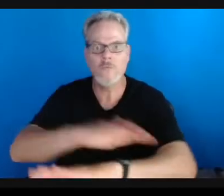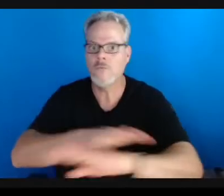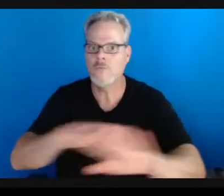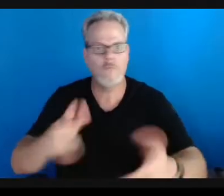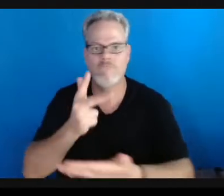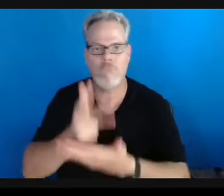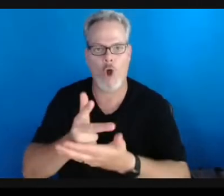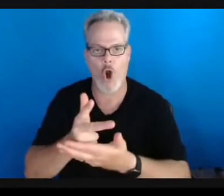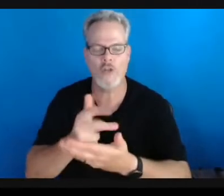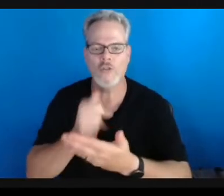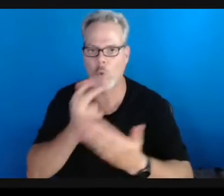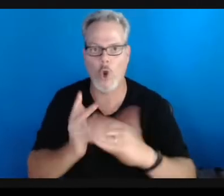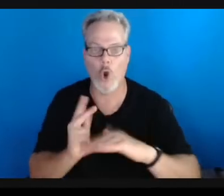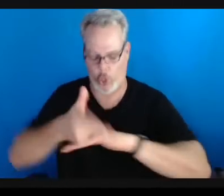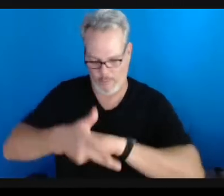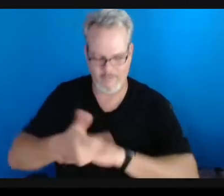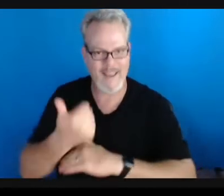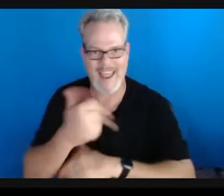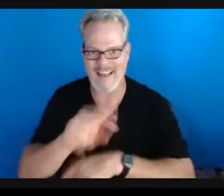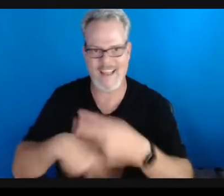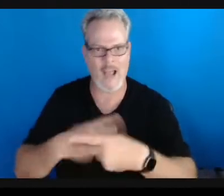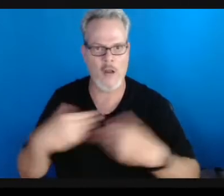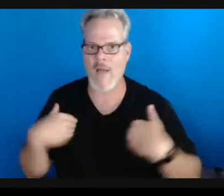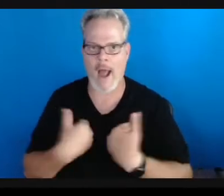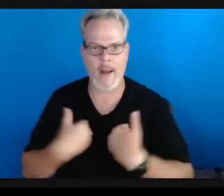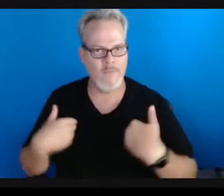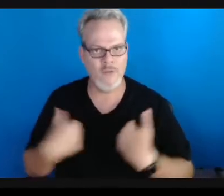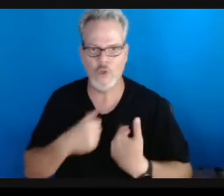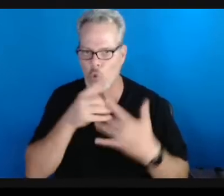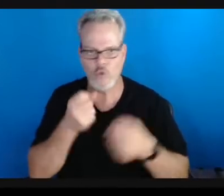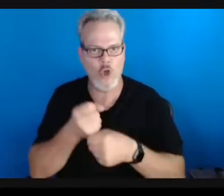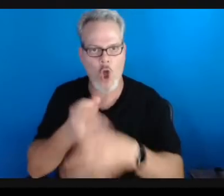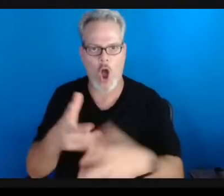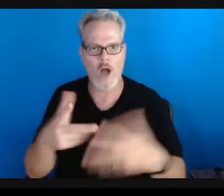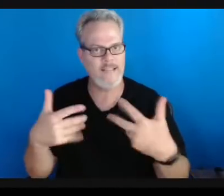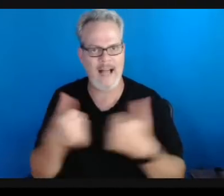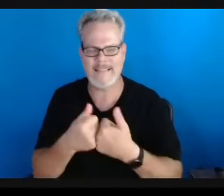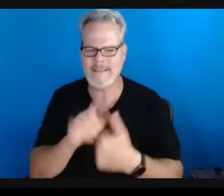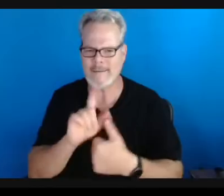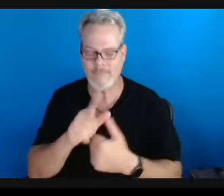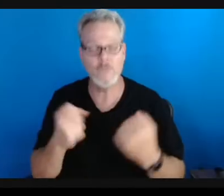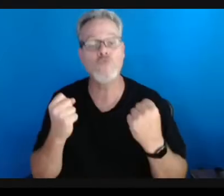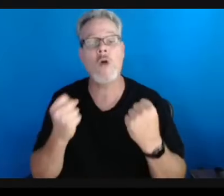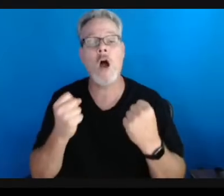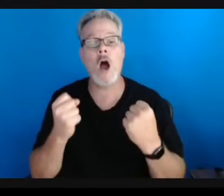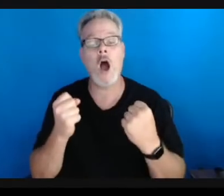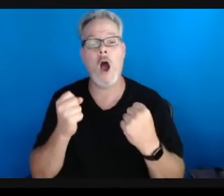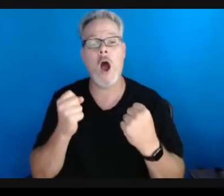over any birds or wildlife or cause any accidents. You can keep driving